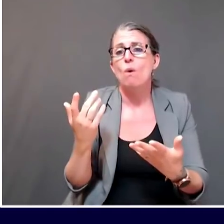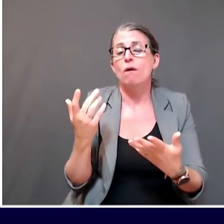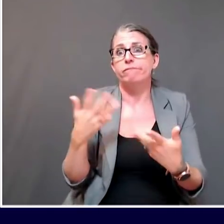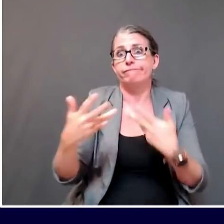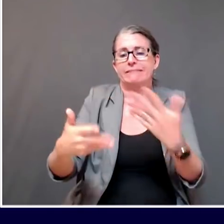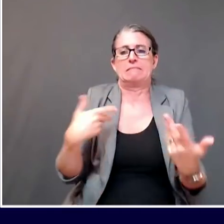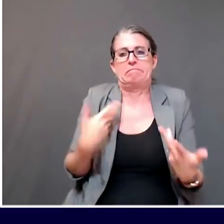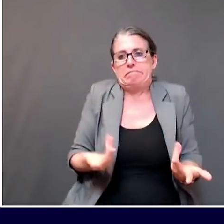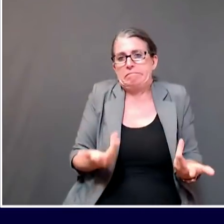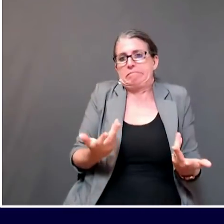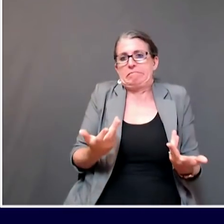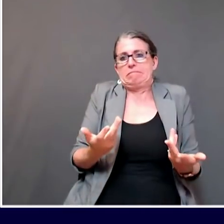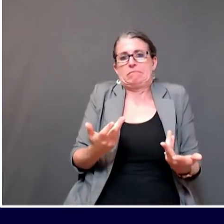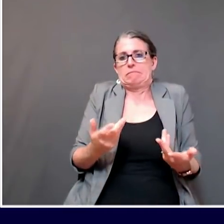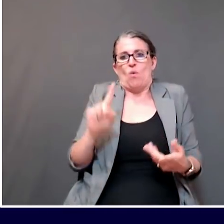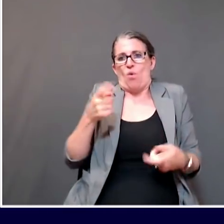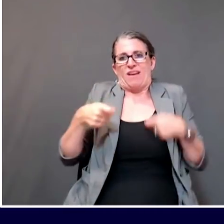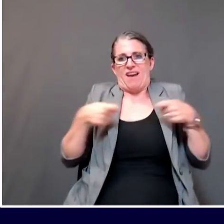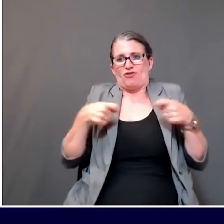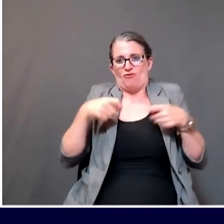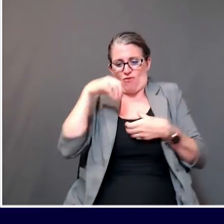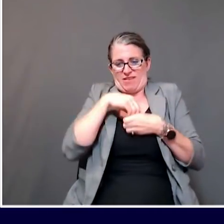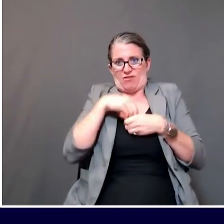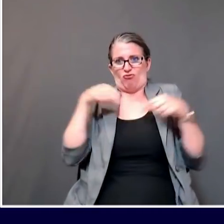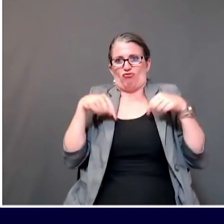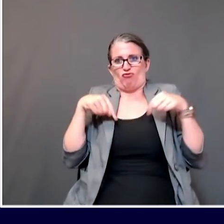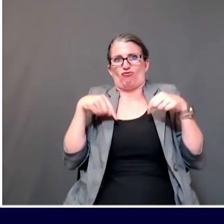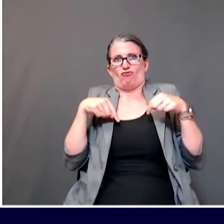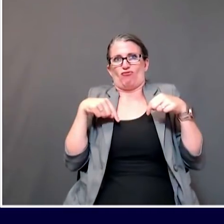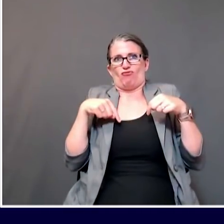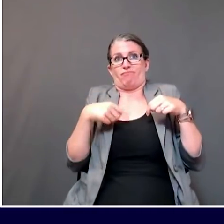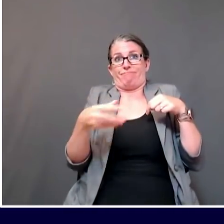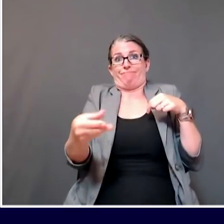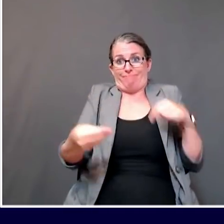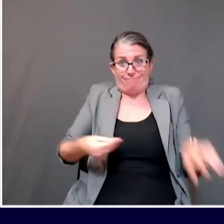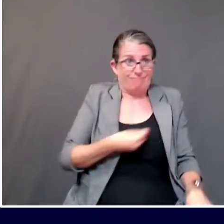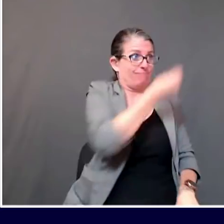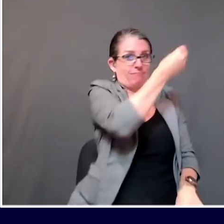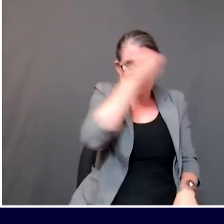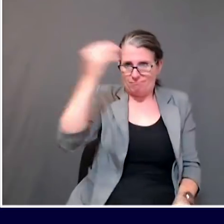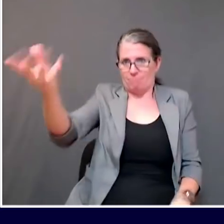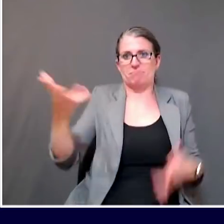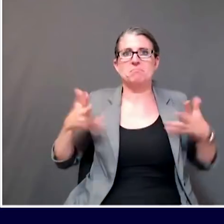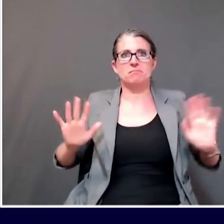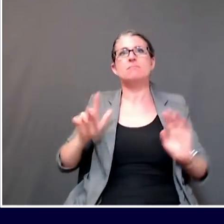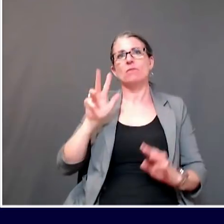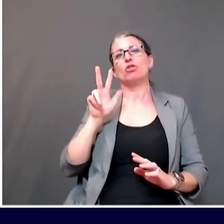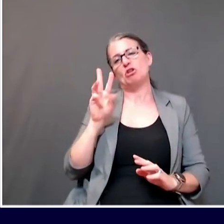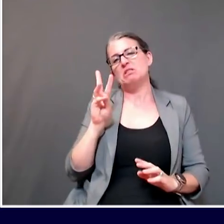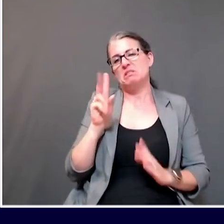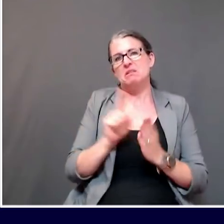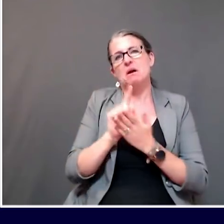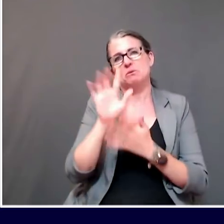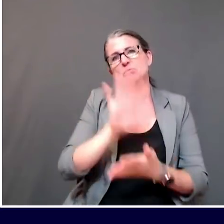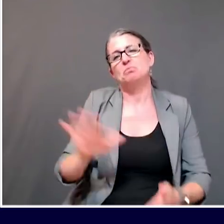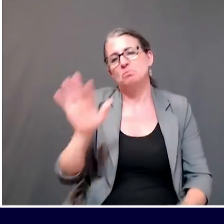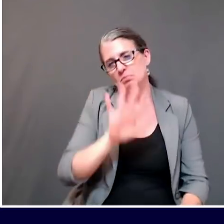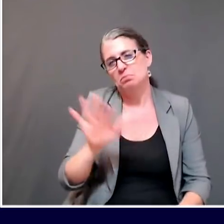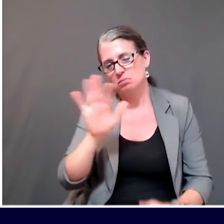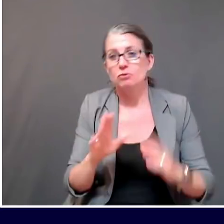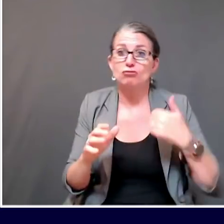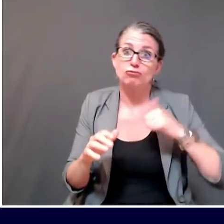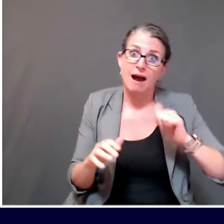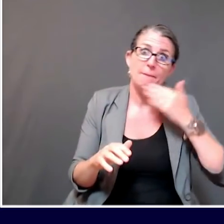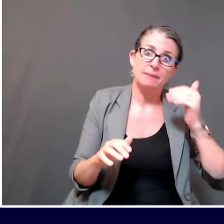other test that the Maine CDC laboratory does. But I just wanted to make sure I was clear. We're not ignoring those things. It can